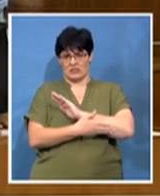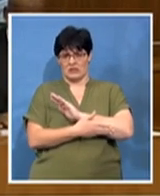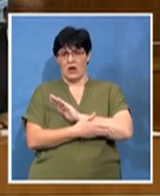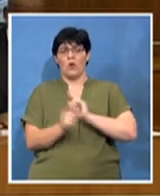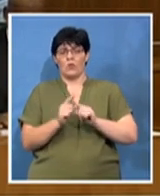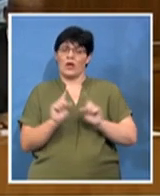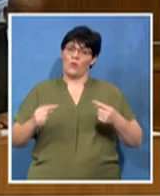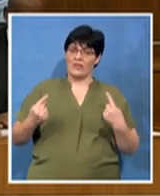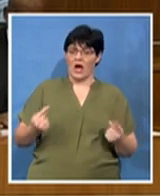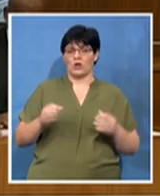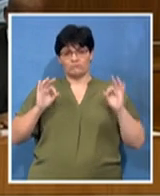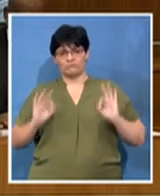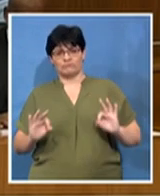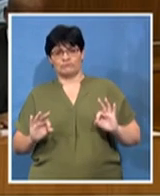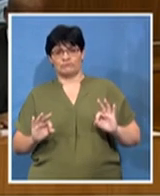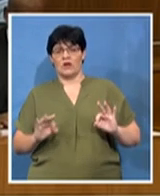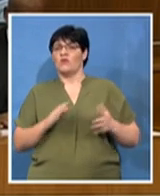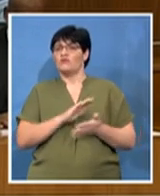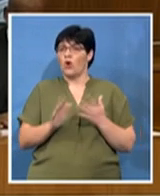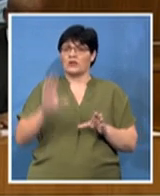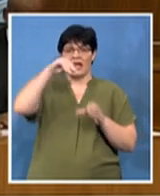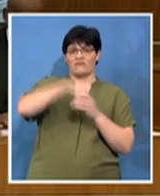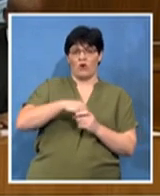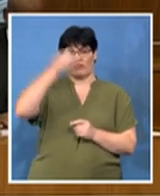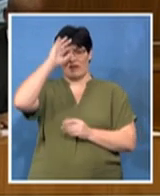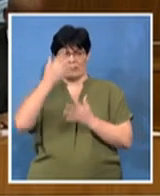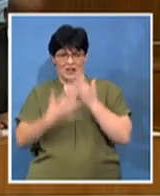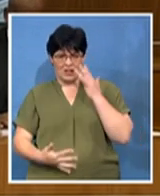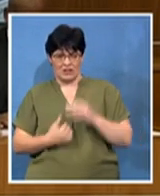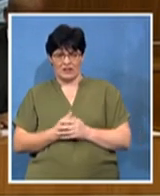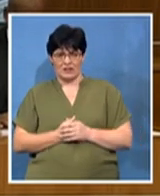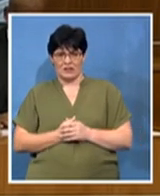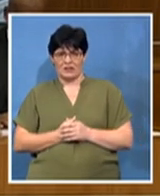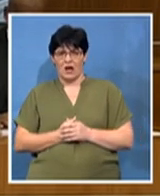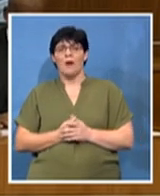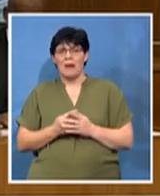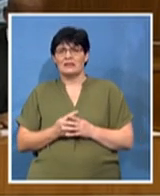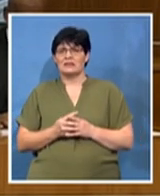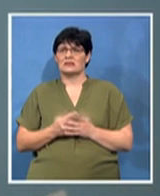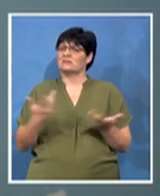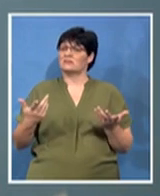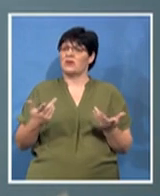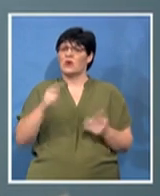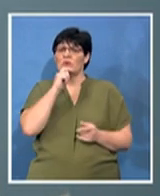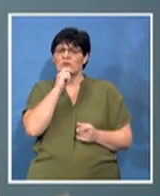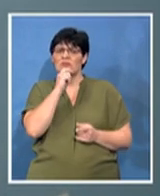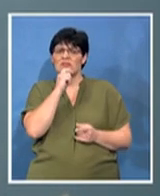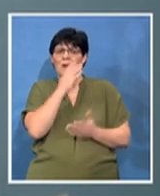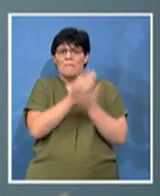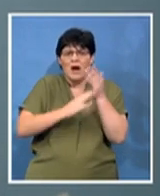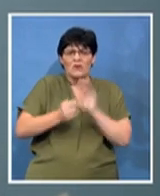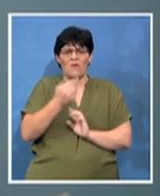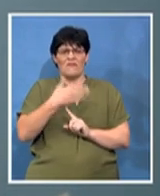the government and so on. But using elements of the flag, using the colors of the flag, for